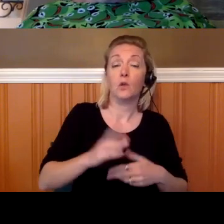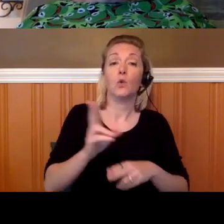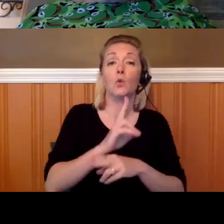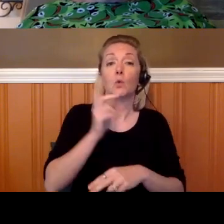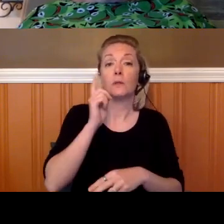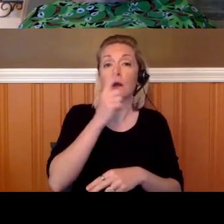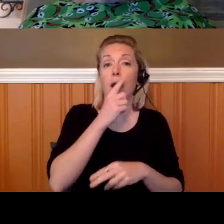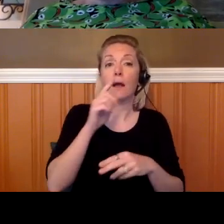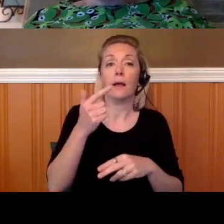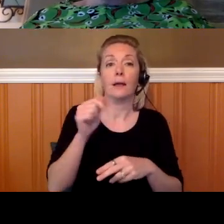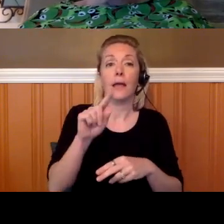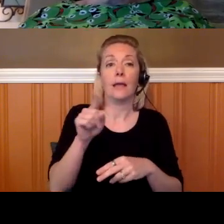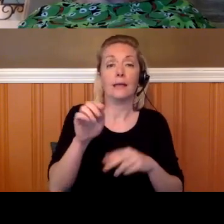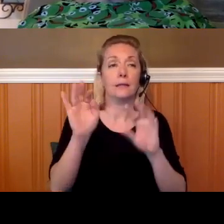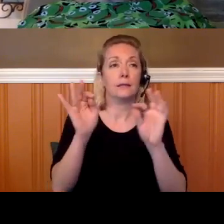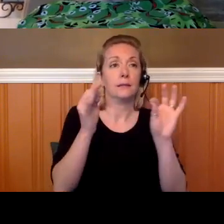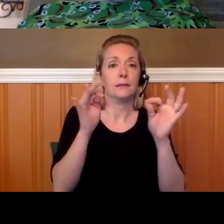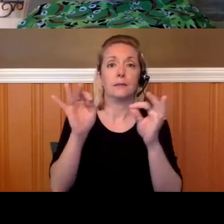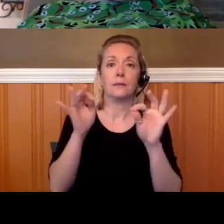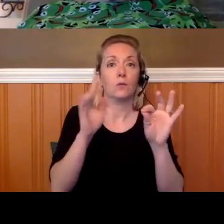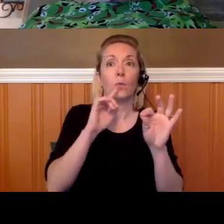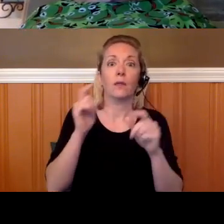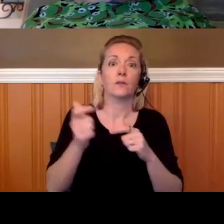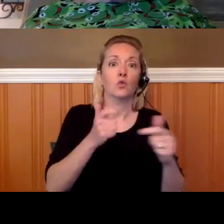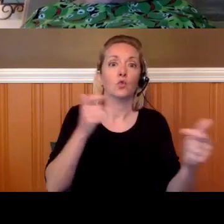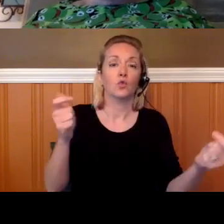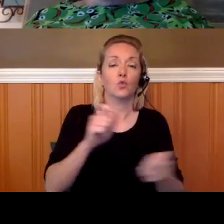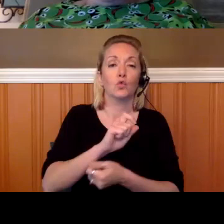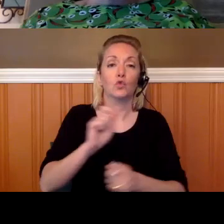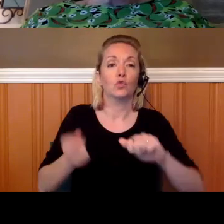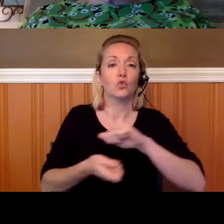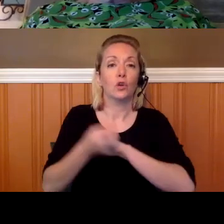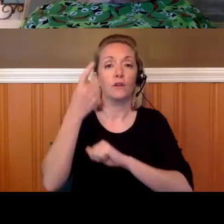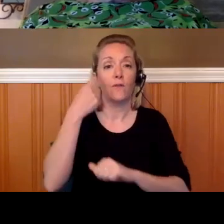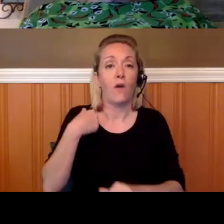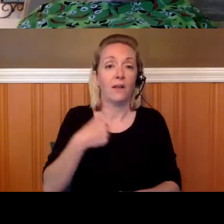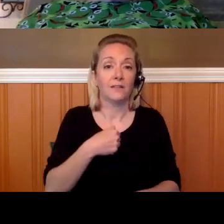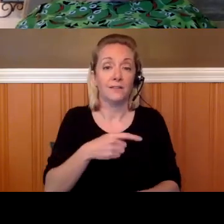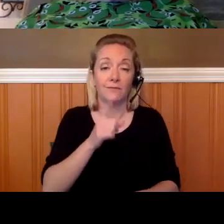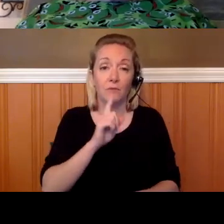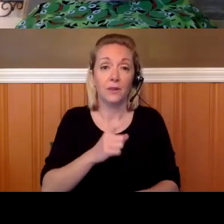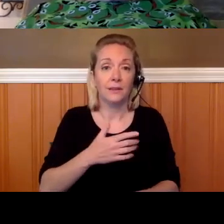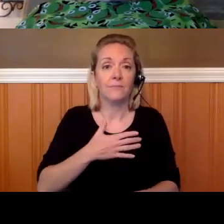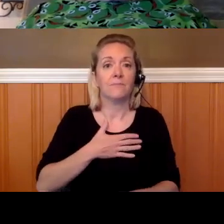So that's beautiful huge for us. Yeah. So I think we really have to get